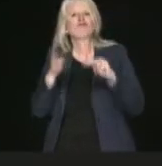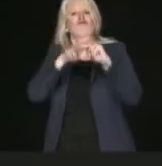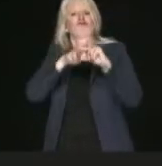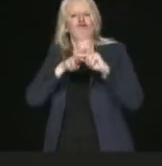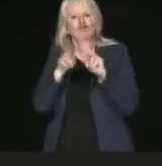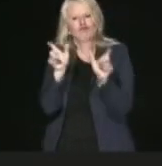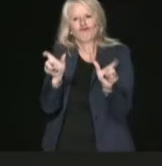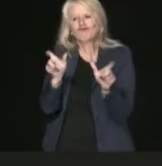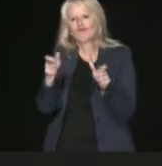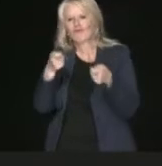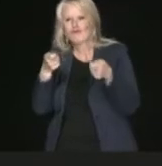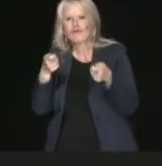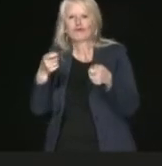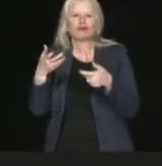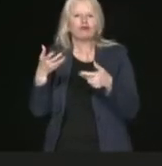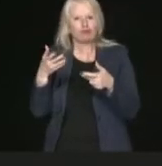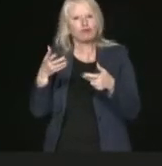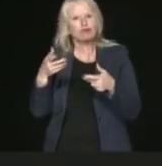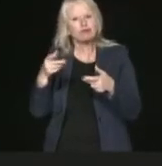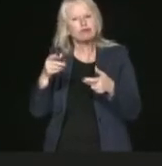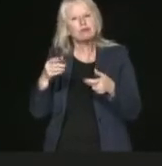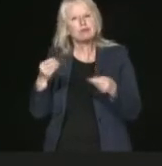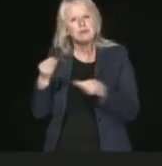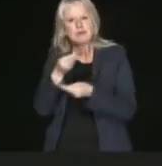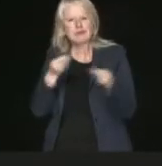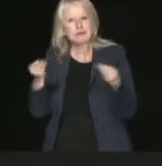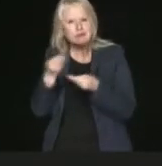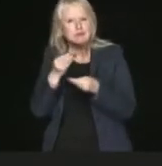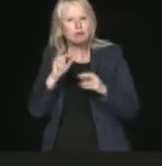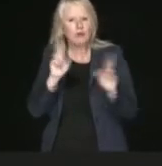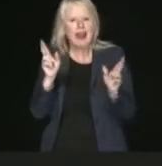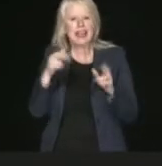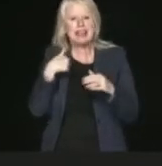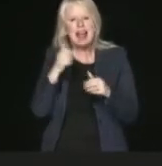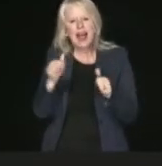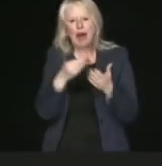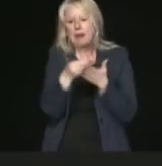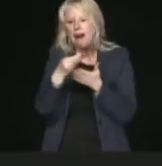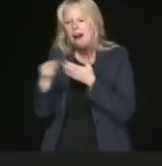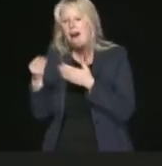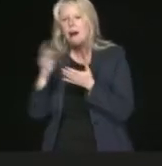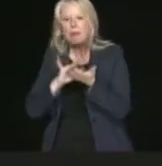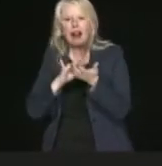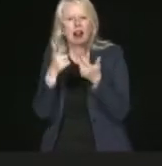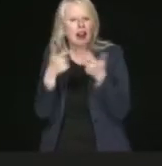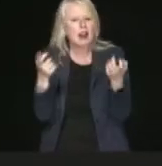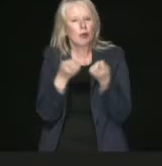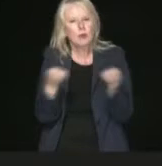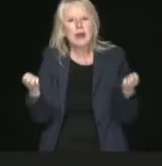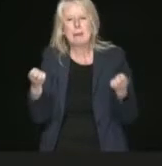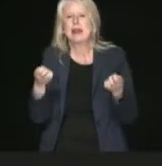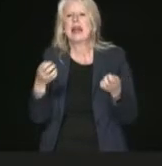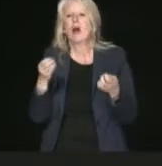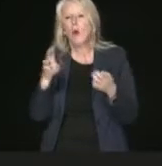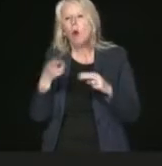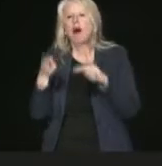on distribution of necessary medical supplies and equipment, for example, or